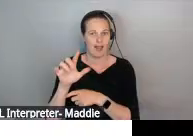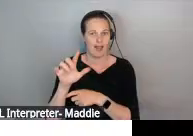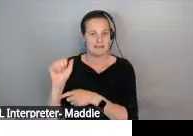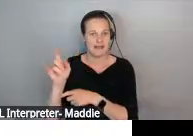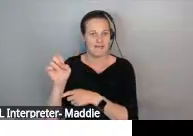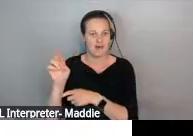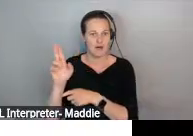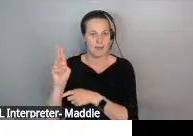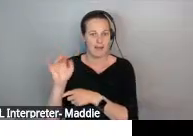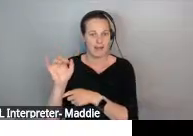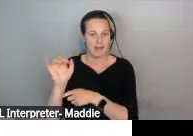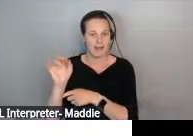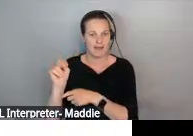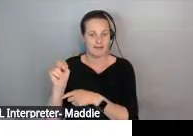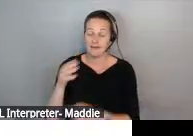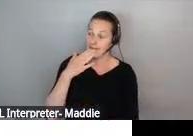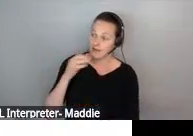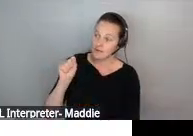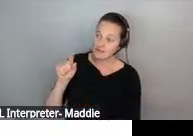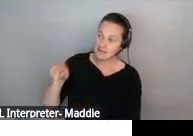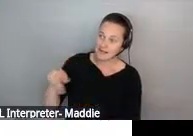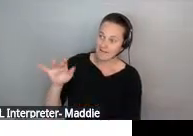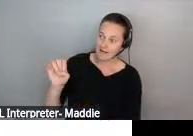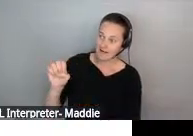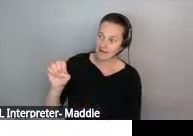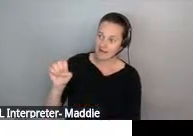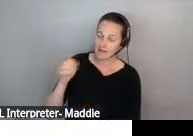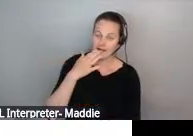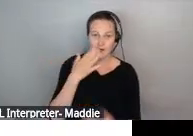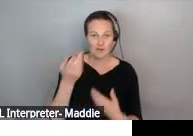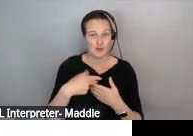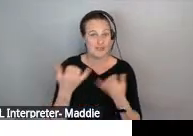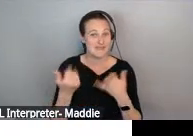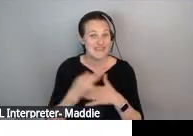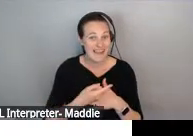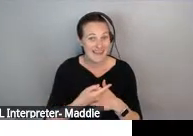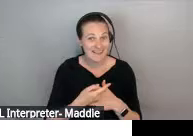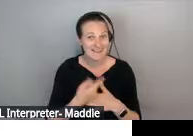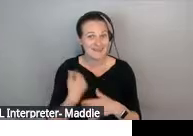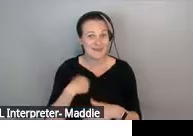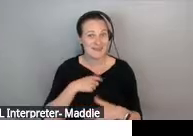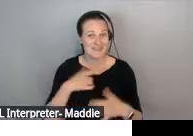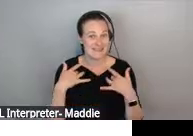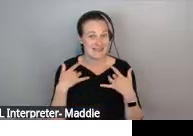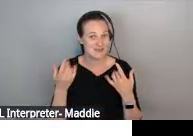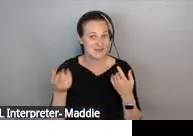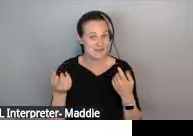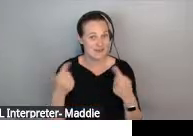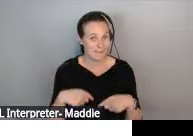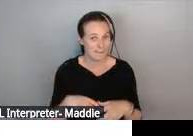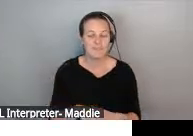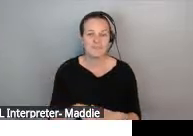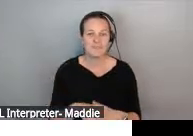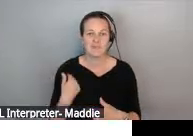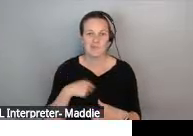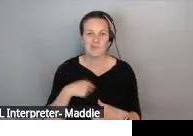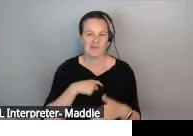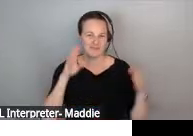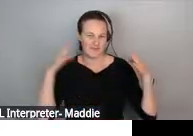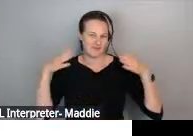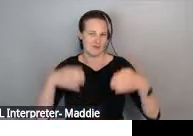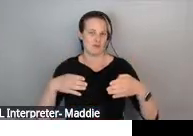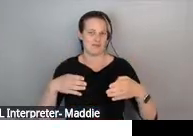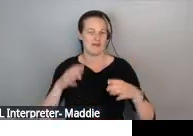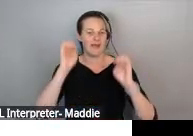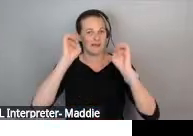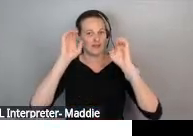All right, thanks so much, Stephanie, and thanks everyone for being here today. Really glad you're here. So today our focus is going to be on